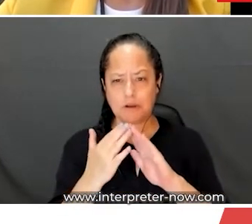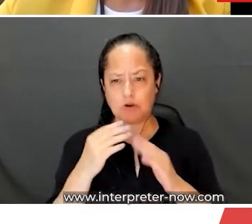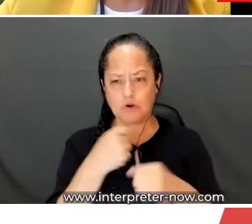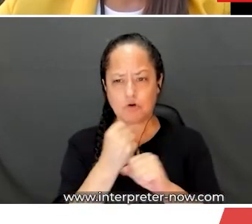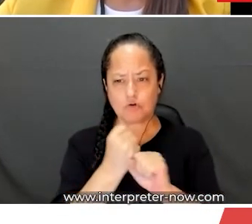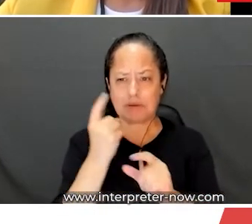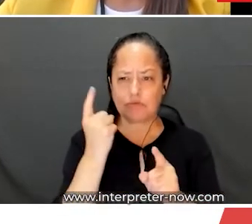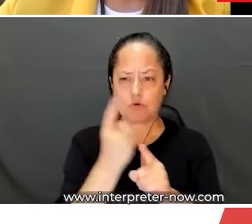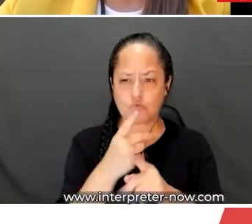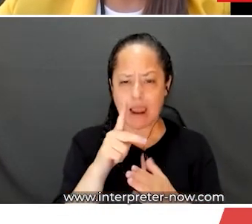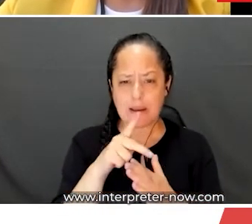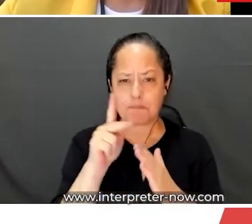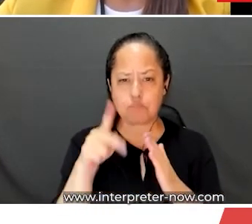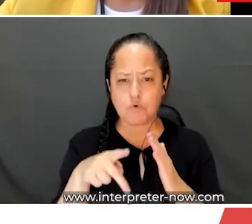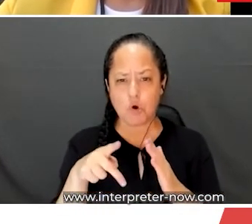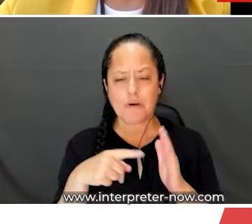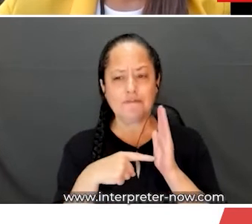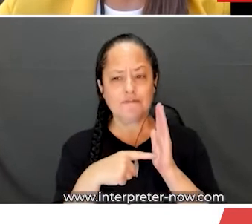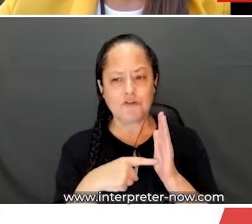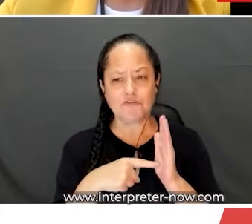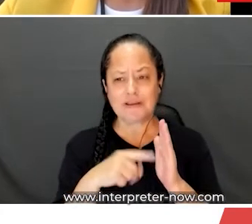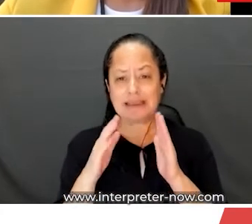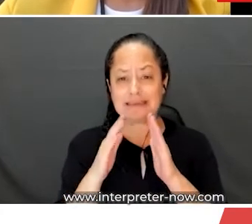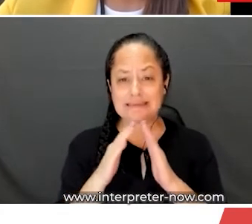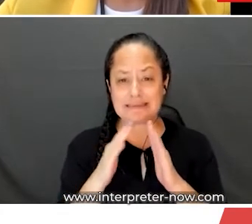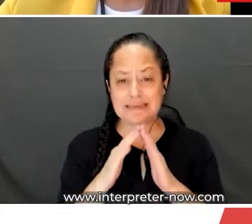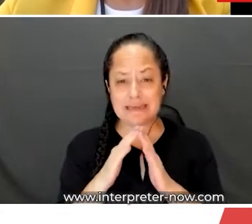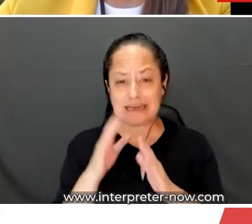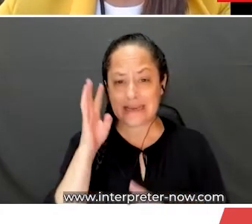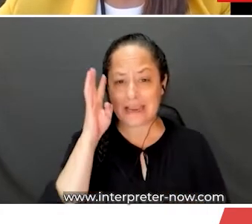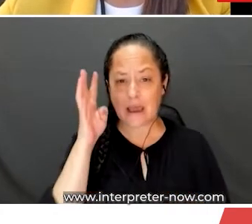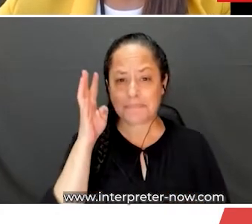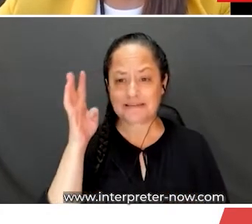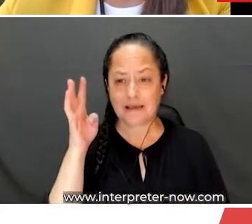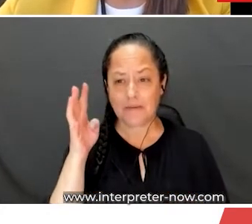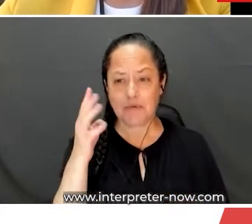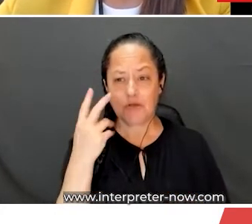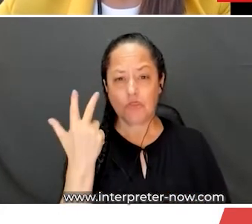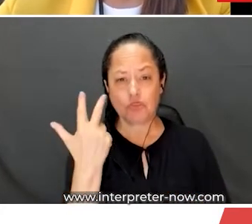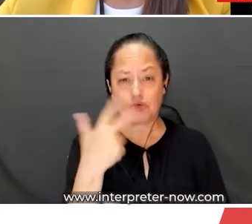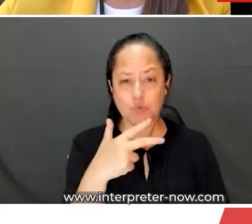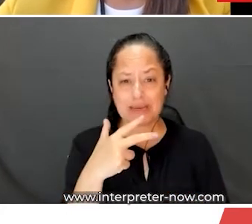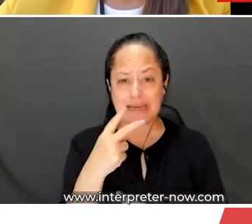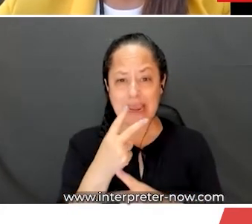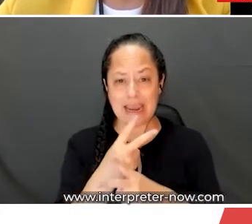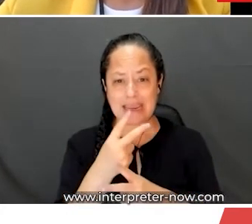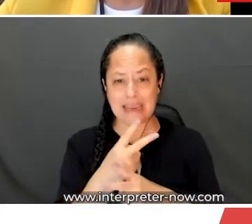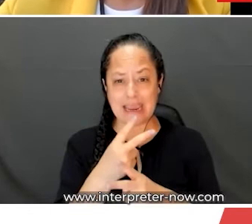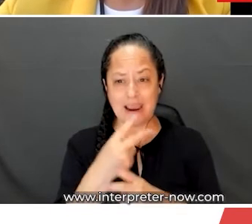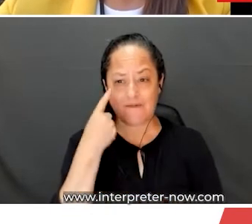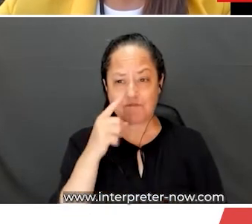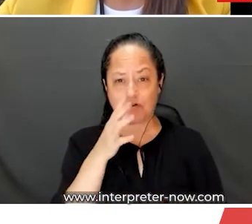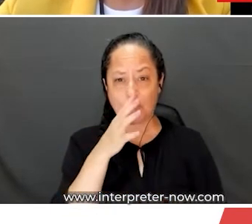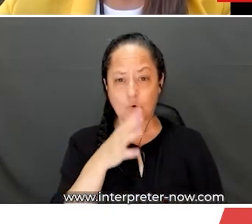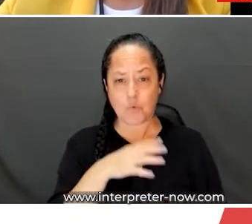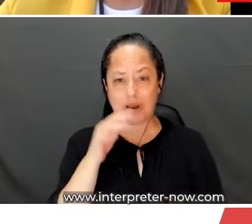right programs. For instance, if a city comes up with free daycare for women in